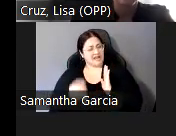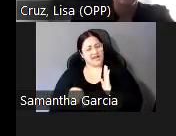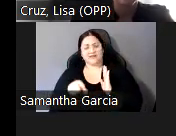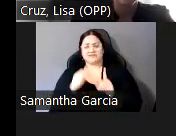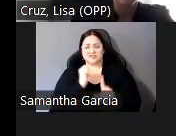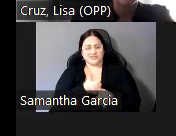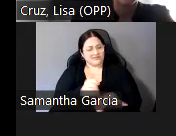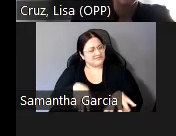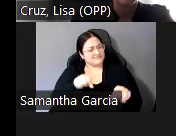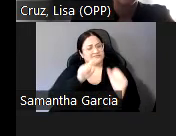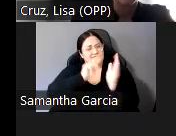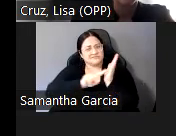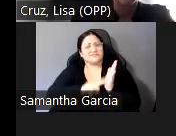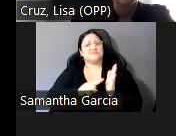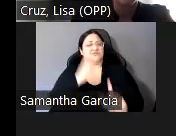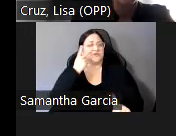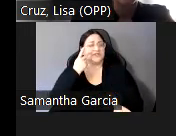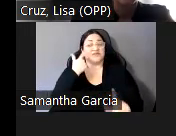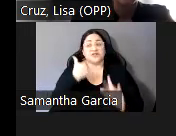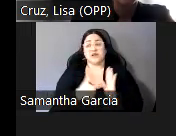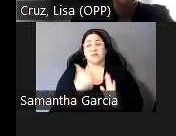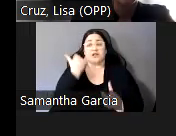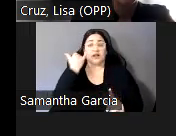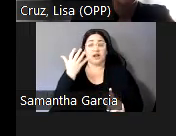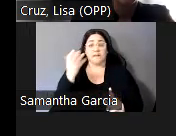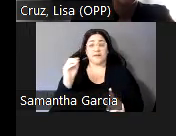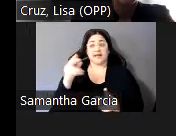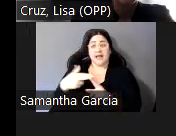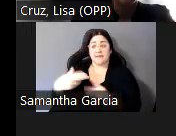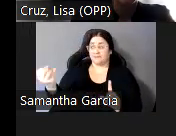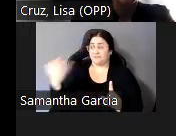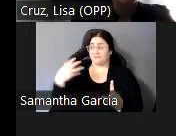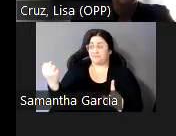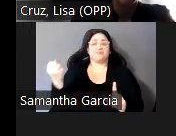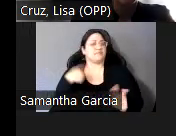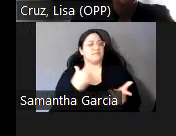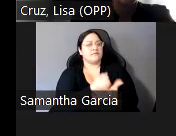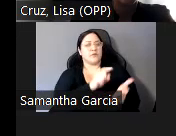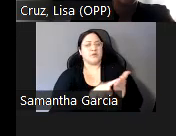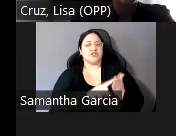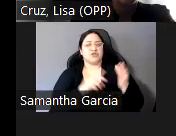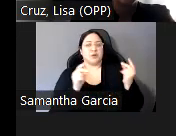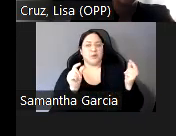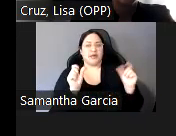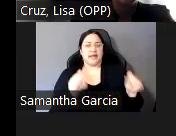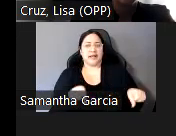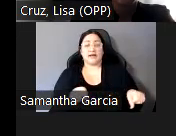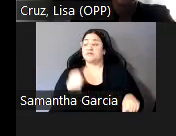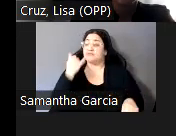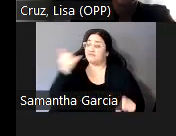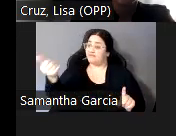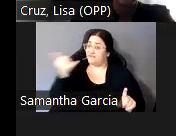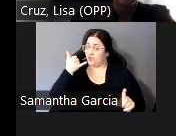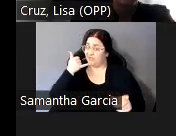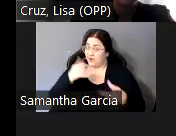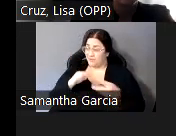online, and if it's a company and they've thrown out a name, research that company online. If it's a phone number, you can do a Google search. If